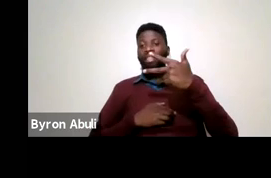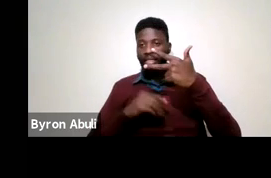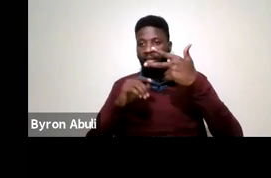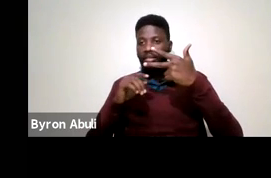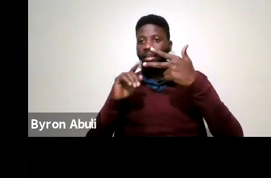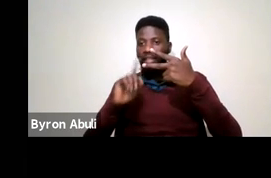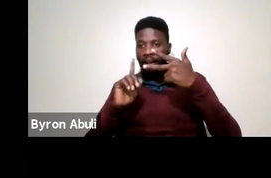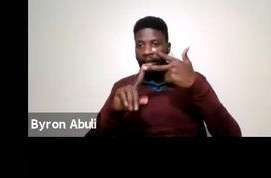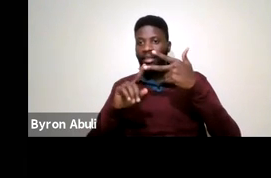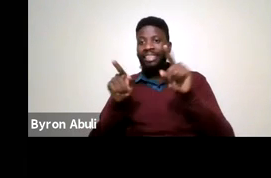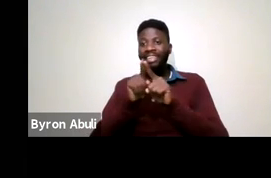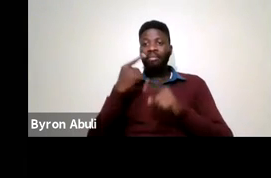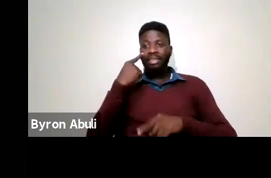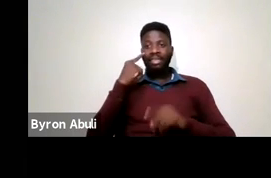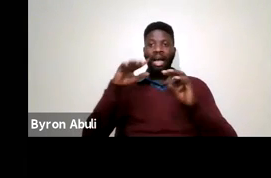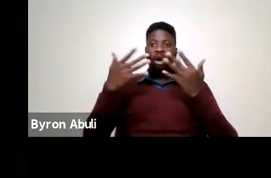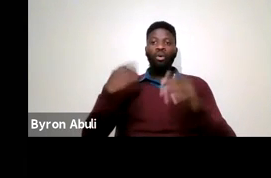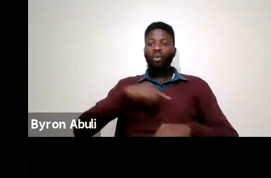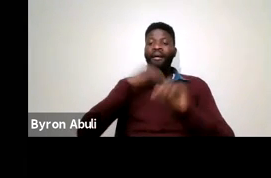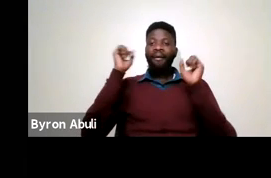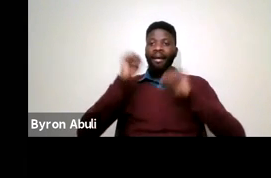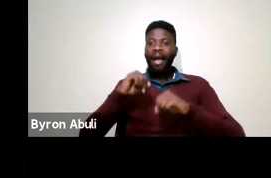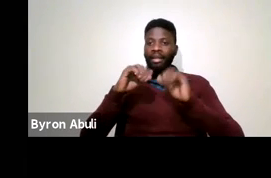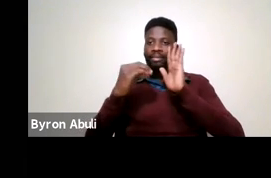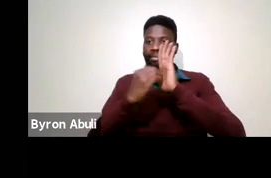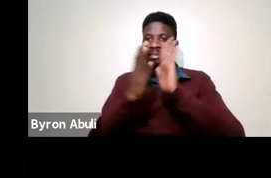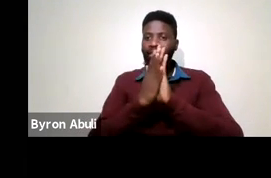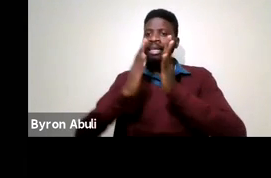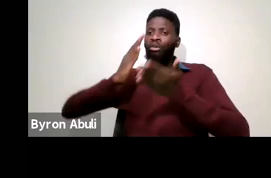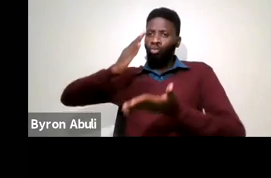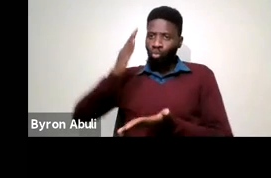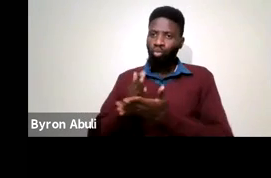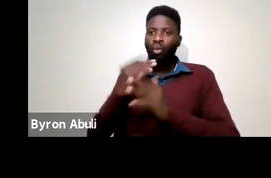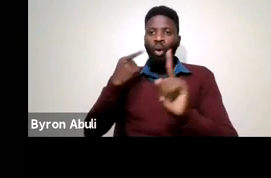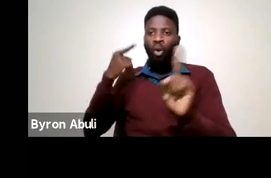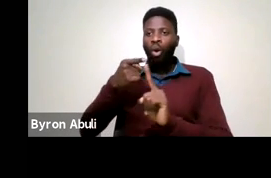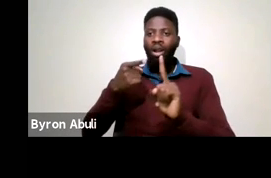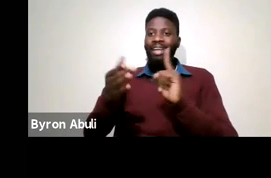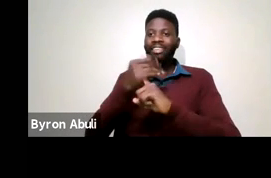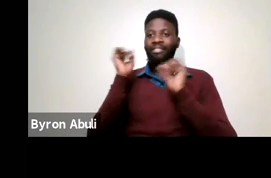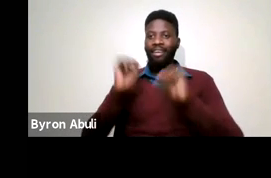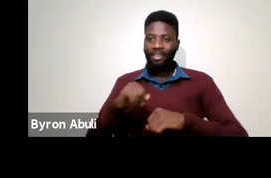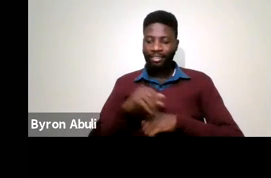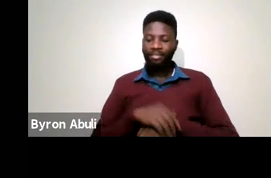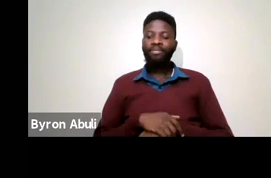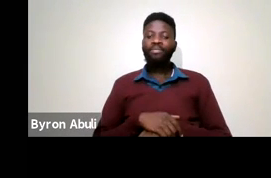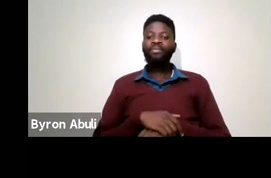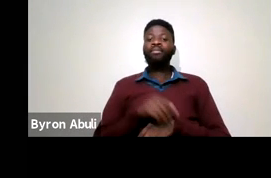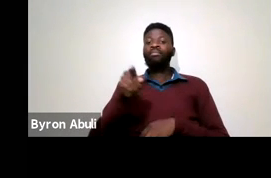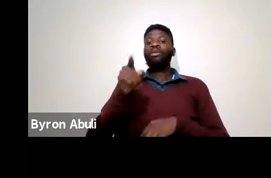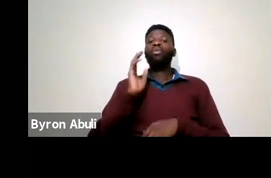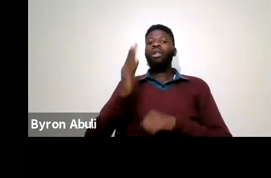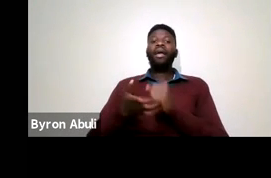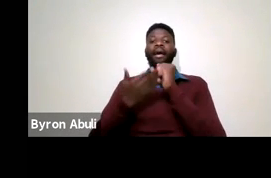time to take a process of setting goals. And this, of course, will help us to reach our